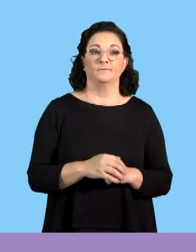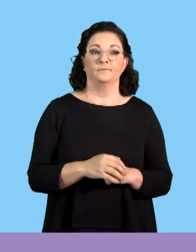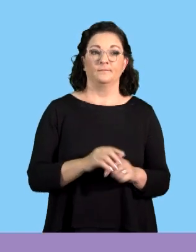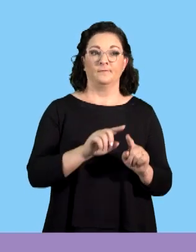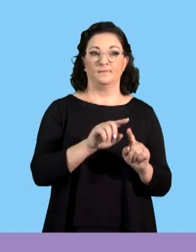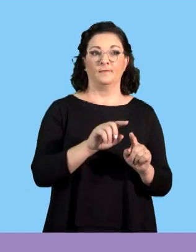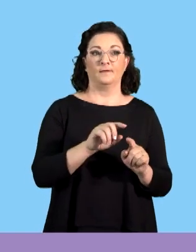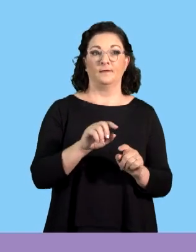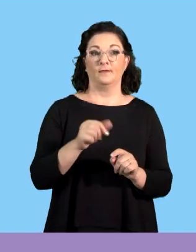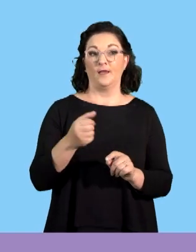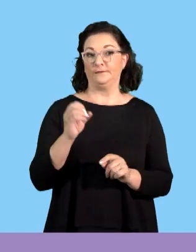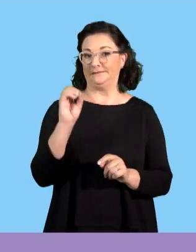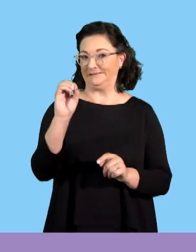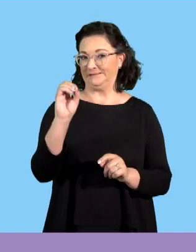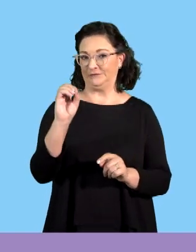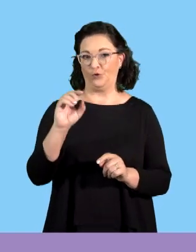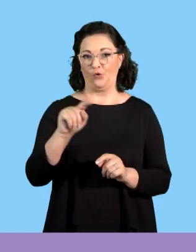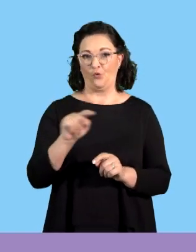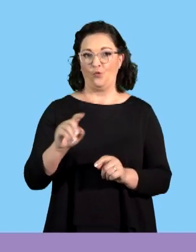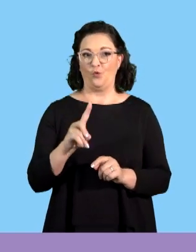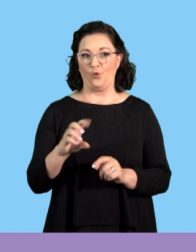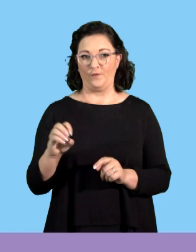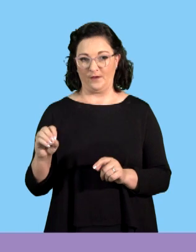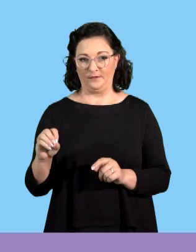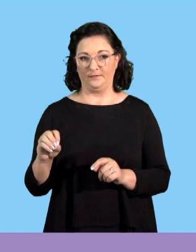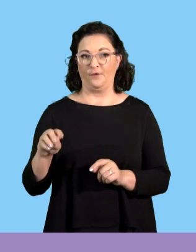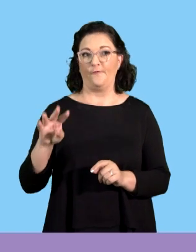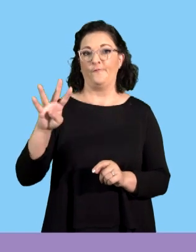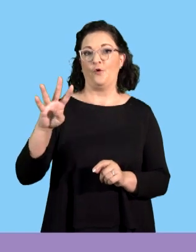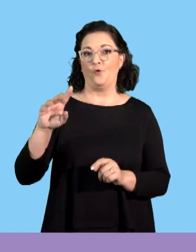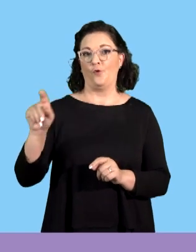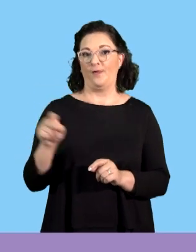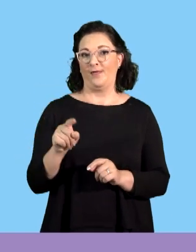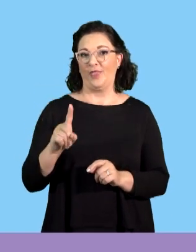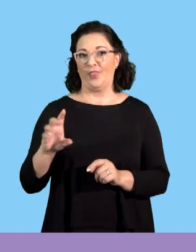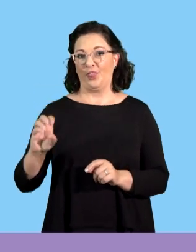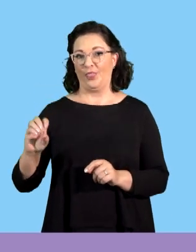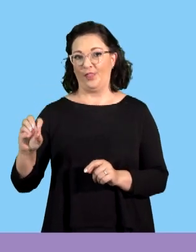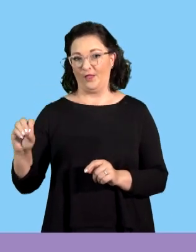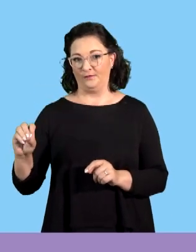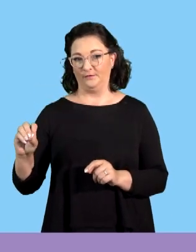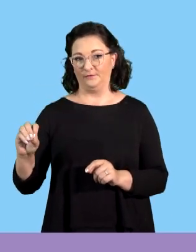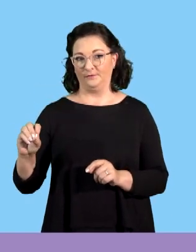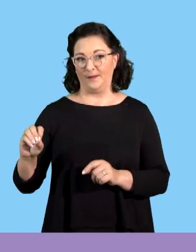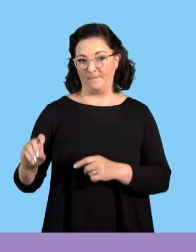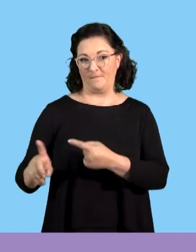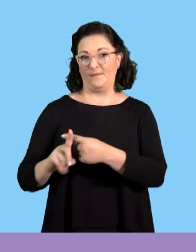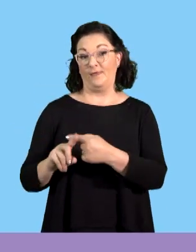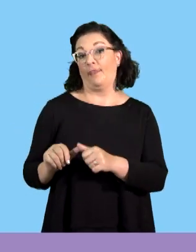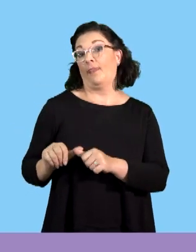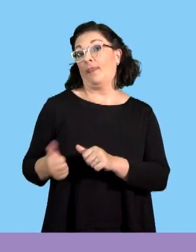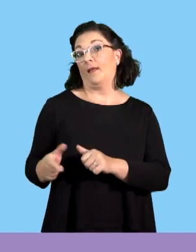tenths for the 3 tenths, and 0 hundredths, 4 thousandths, plus this would be the beginning of the